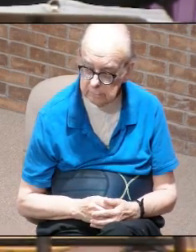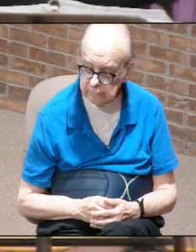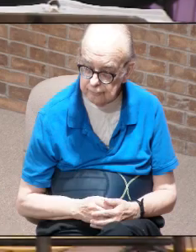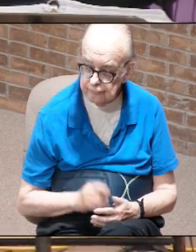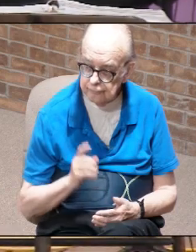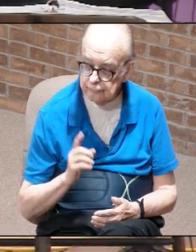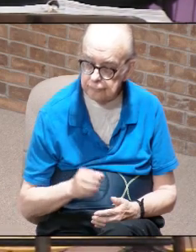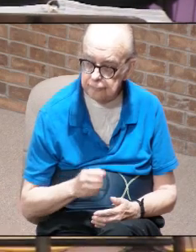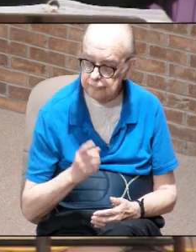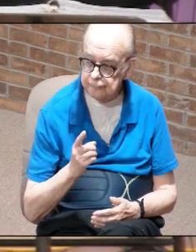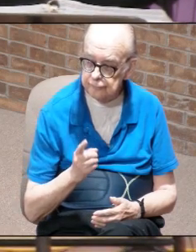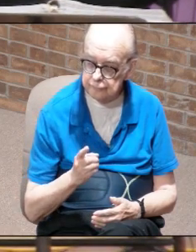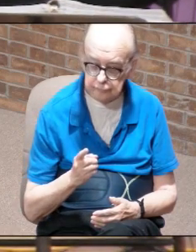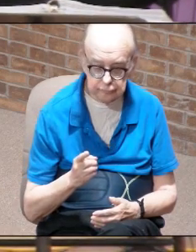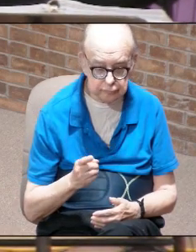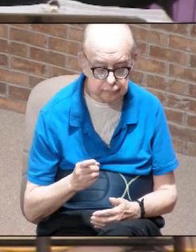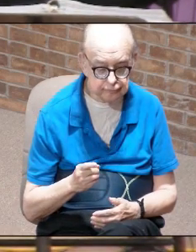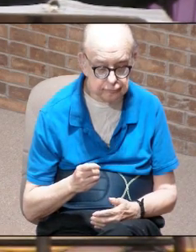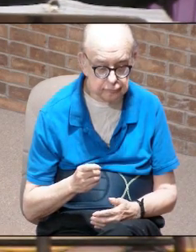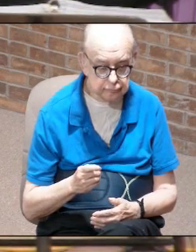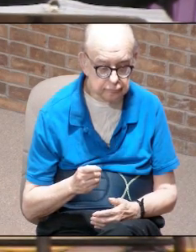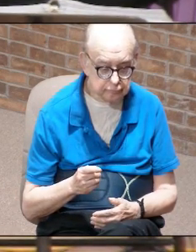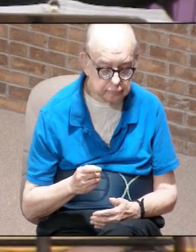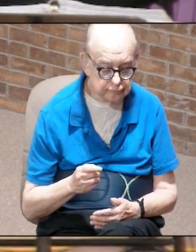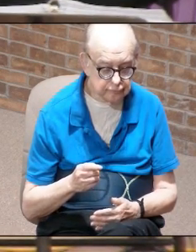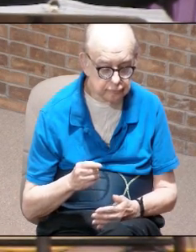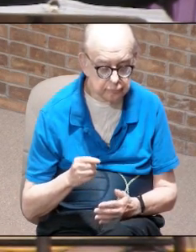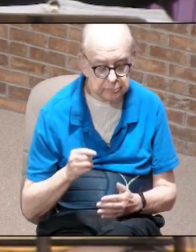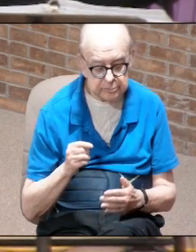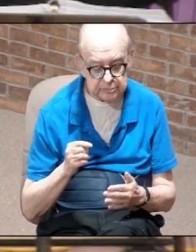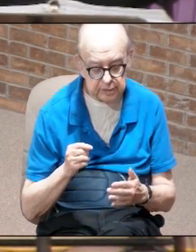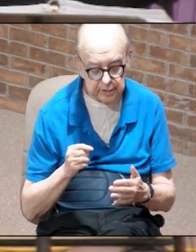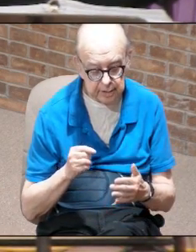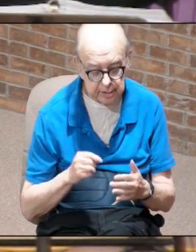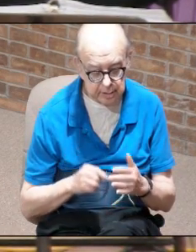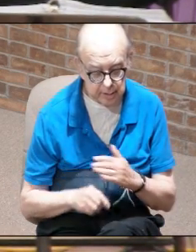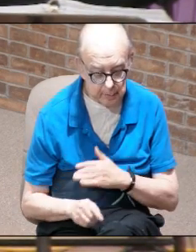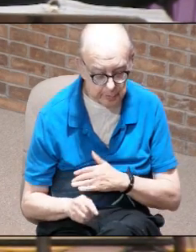So we need to understand the debt principle, okay?